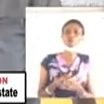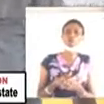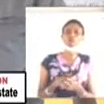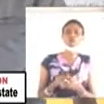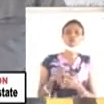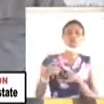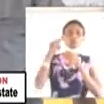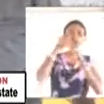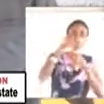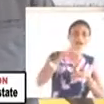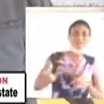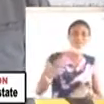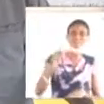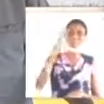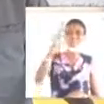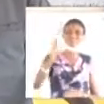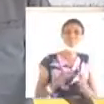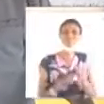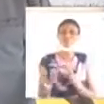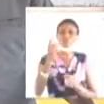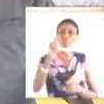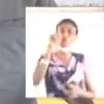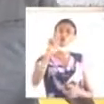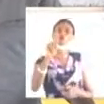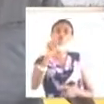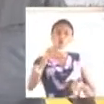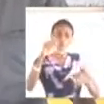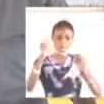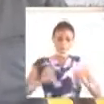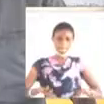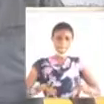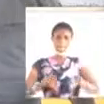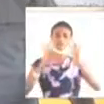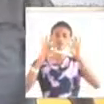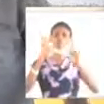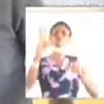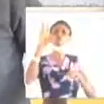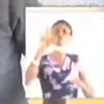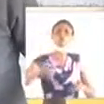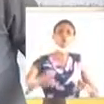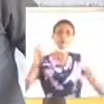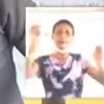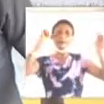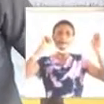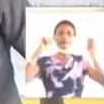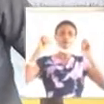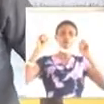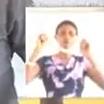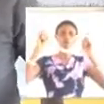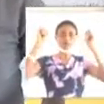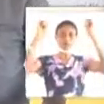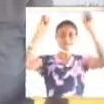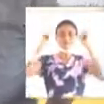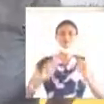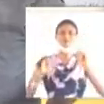Look at these 3 definitions. The one you can pick. No examiner will expect you to bring